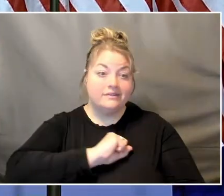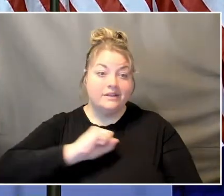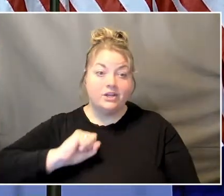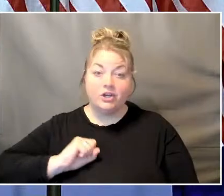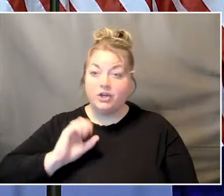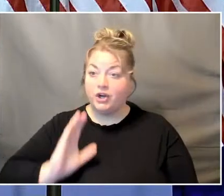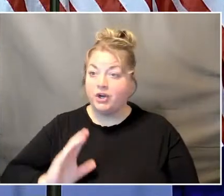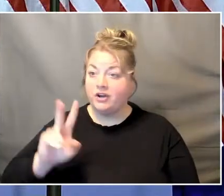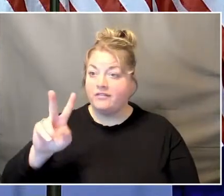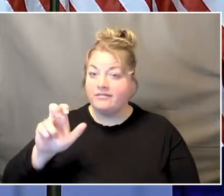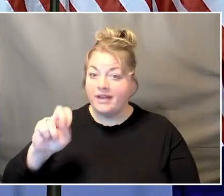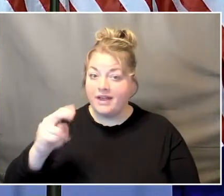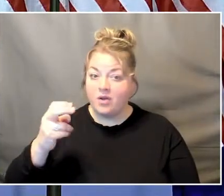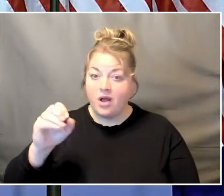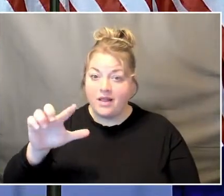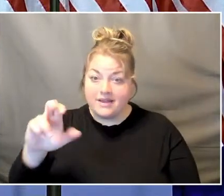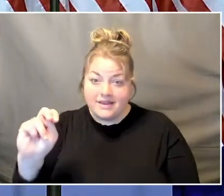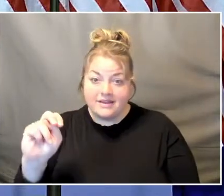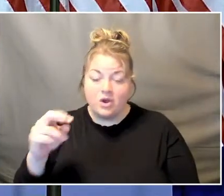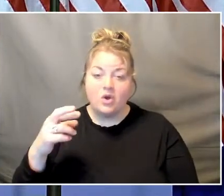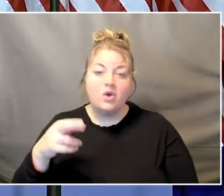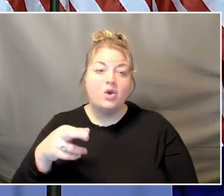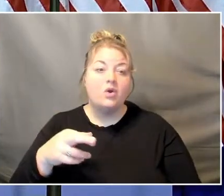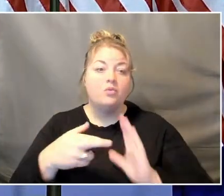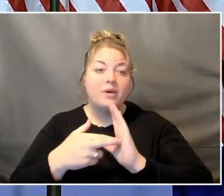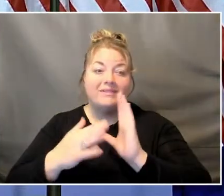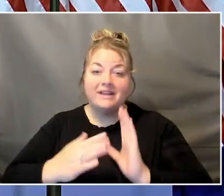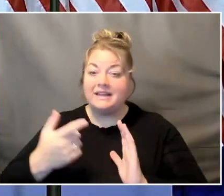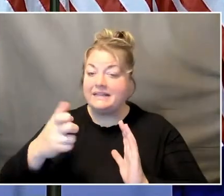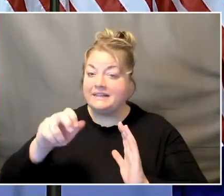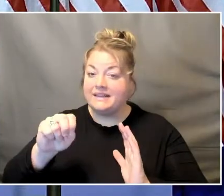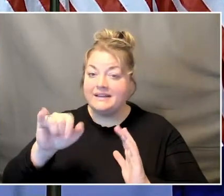Hollen, Representative Glenn Ivey,